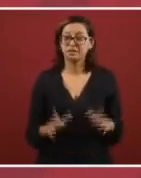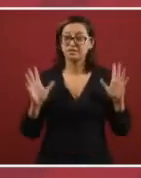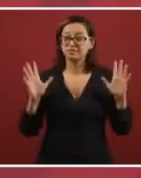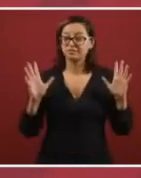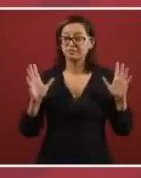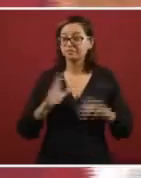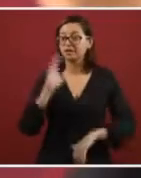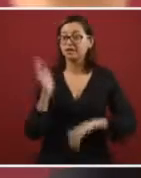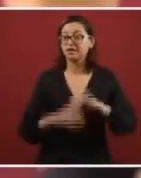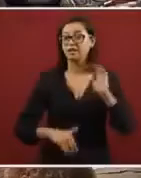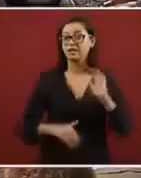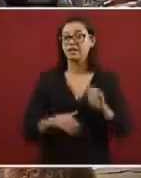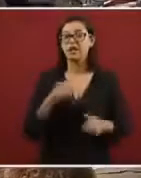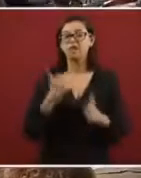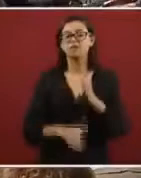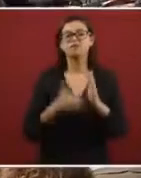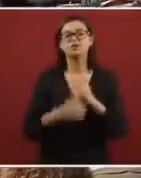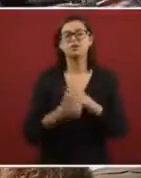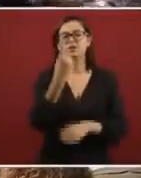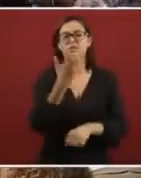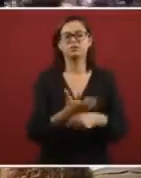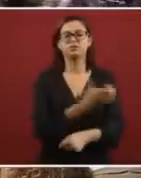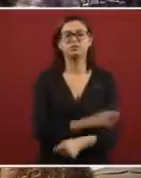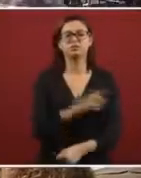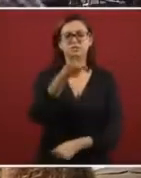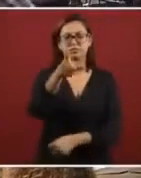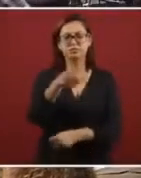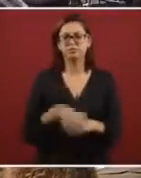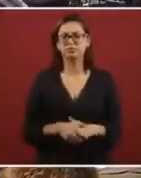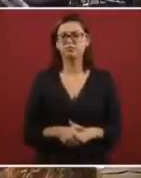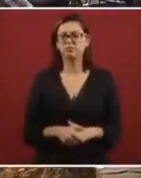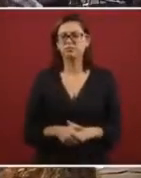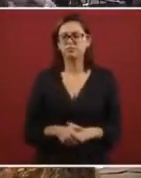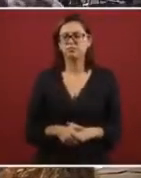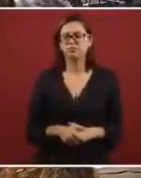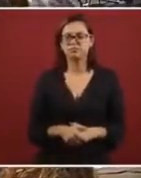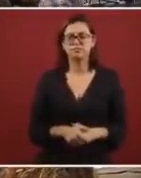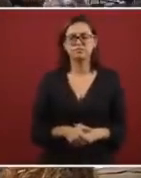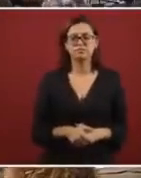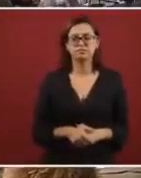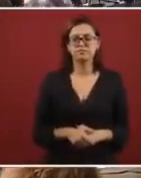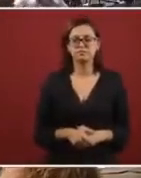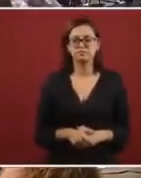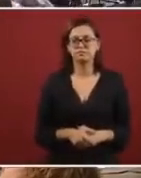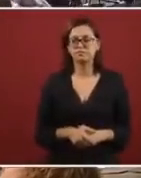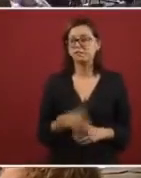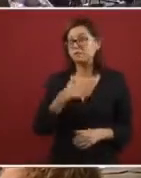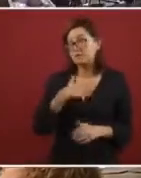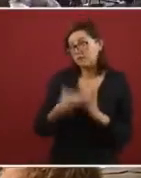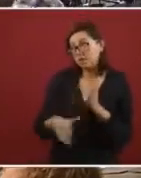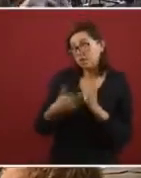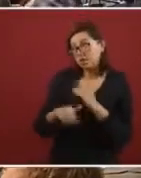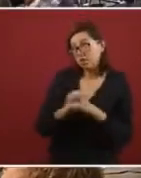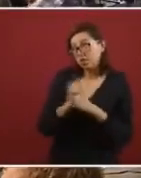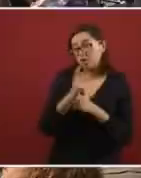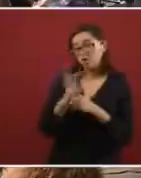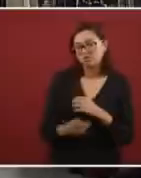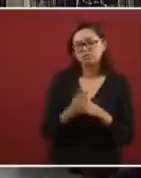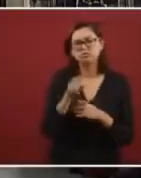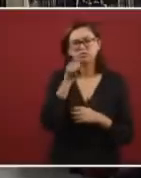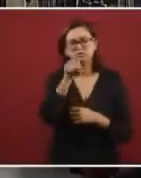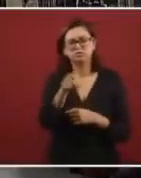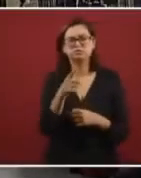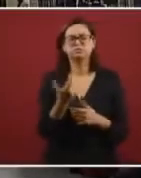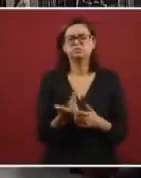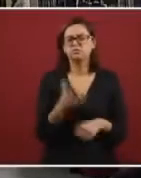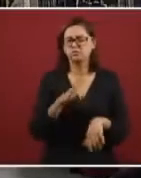Well, we're done. There's one more person. tema de Altos Hornos de México, saber si usted